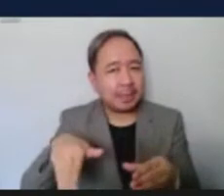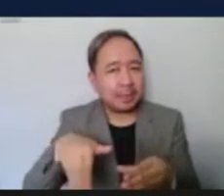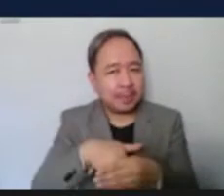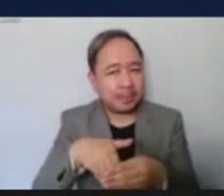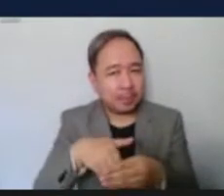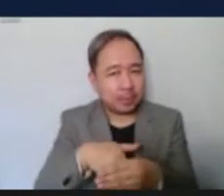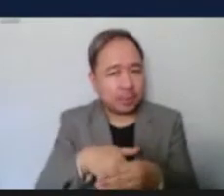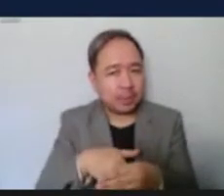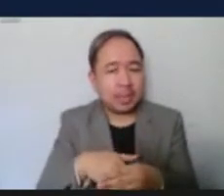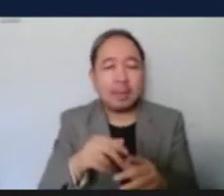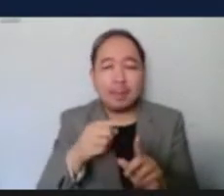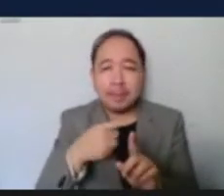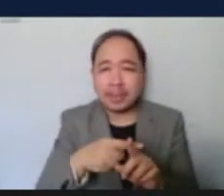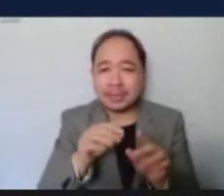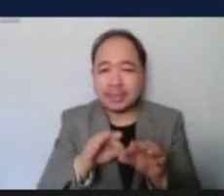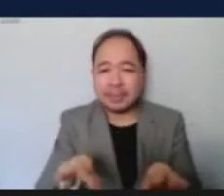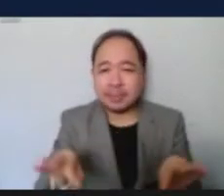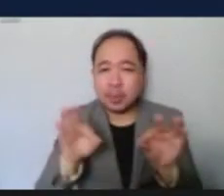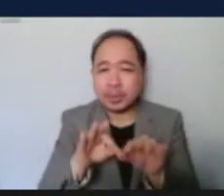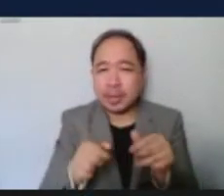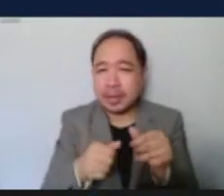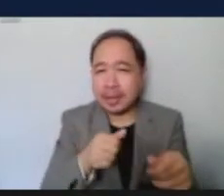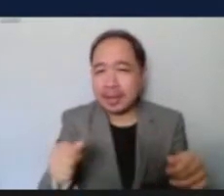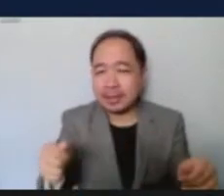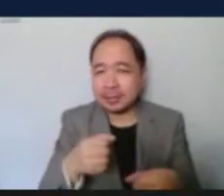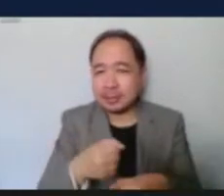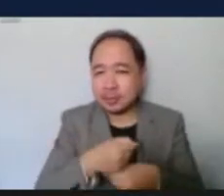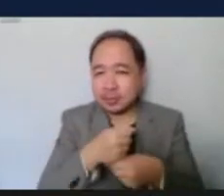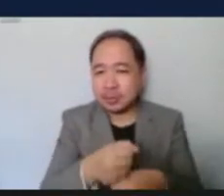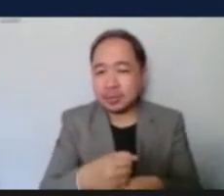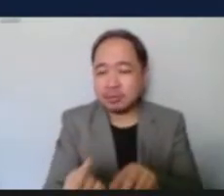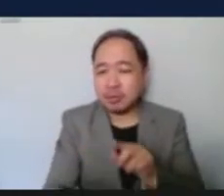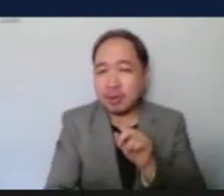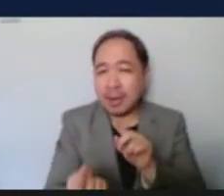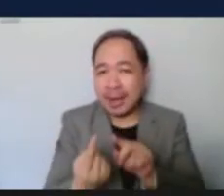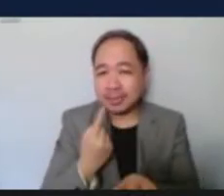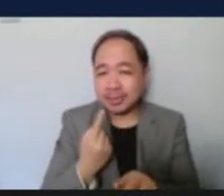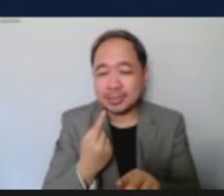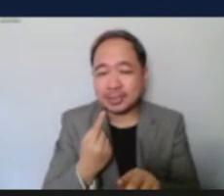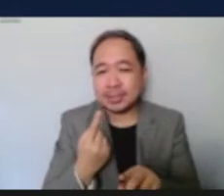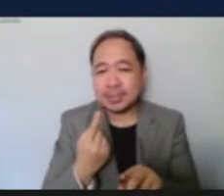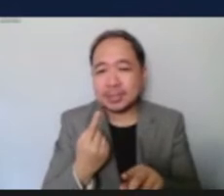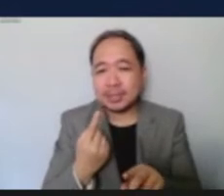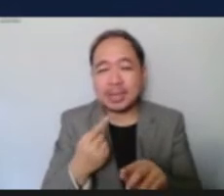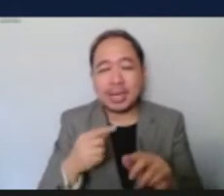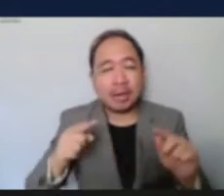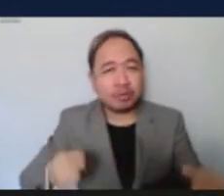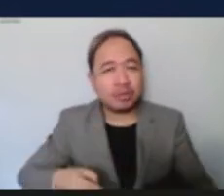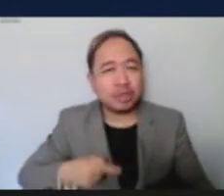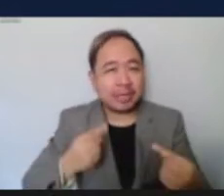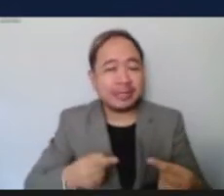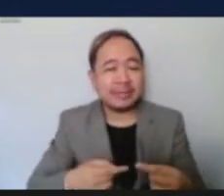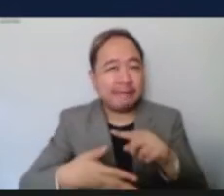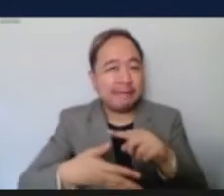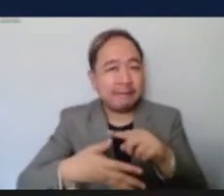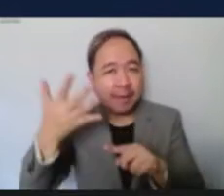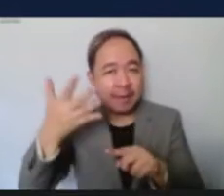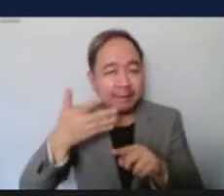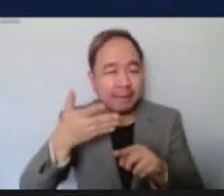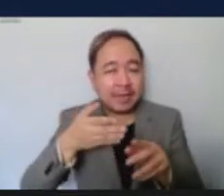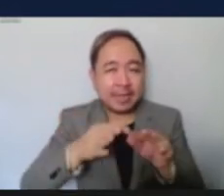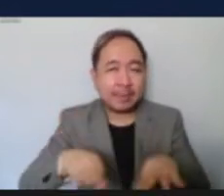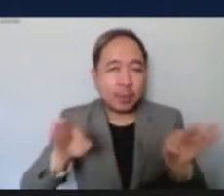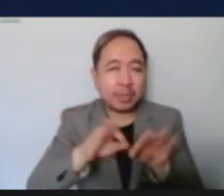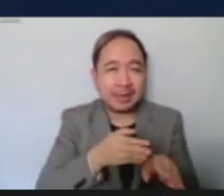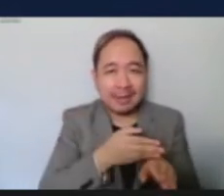stakeholders to address issue and challenges in five key policy area identified climate